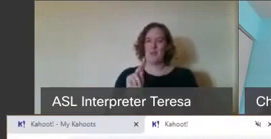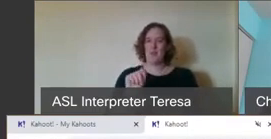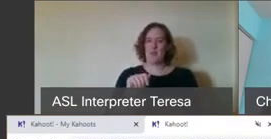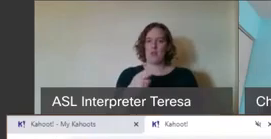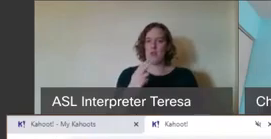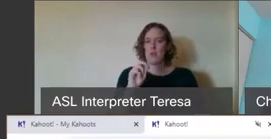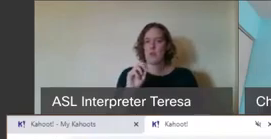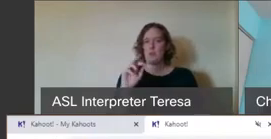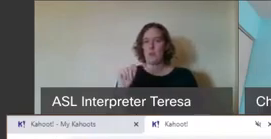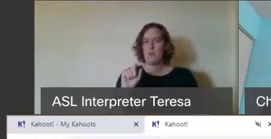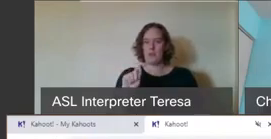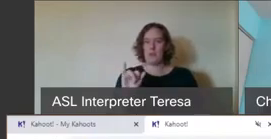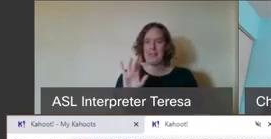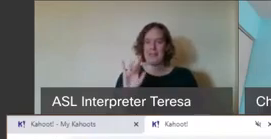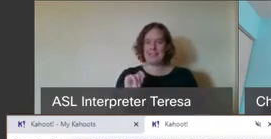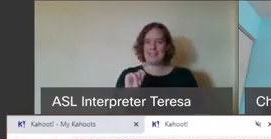www.kahoot.it,